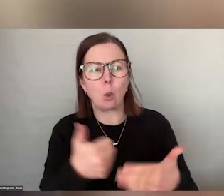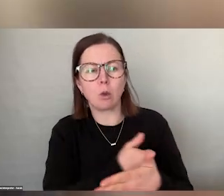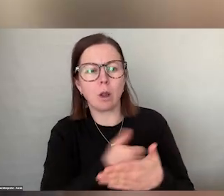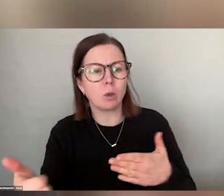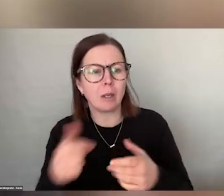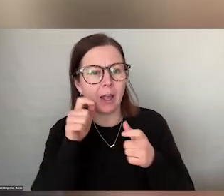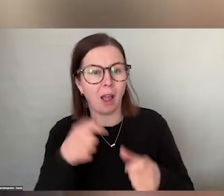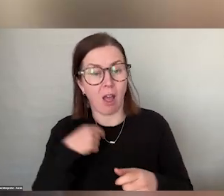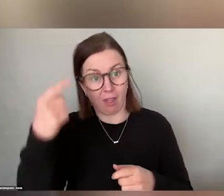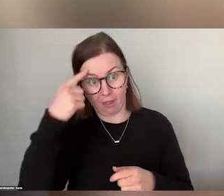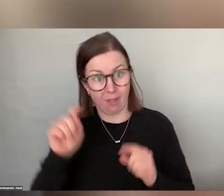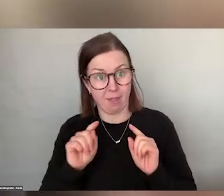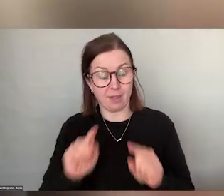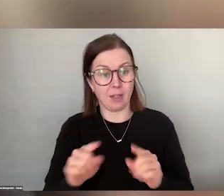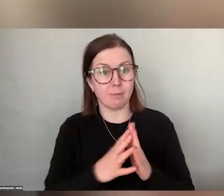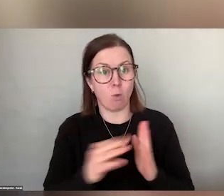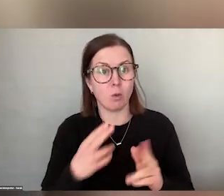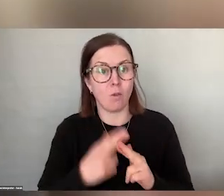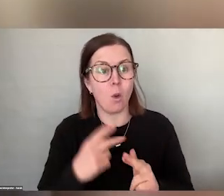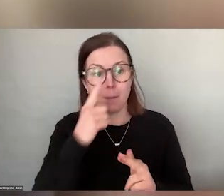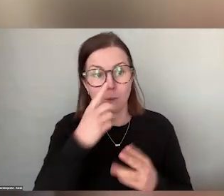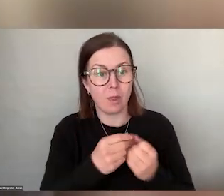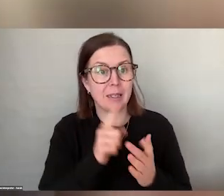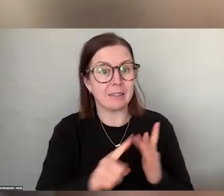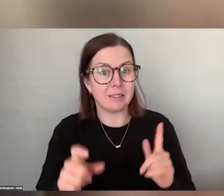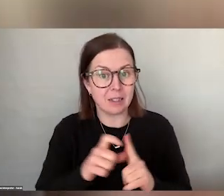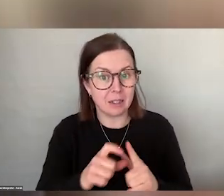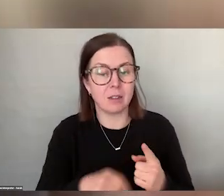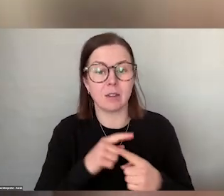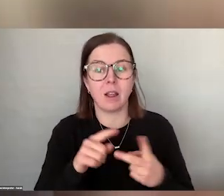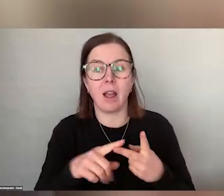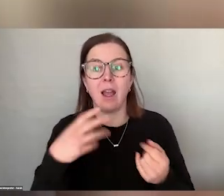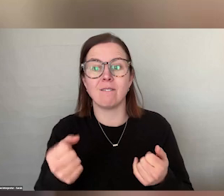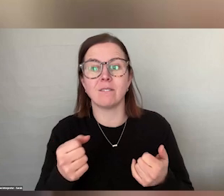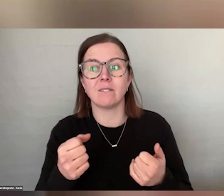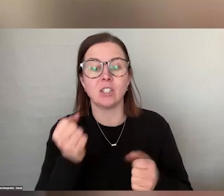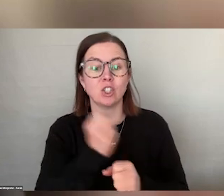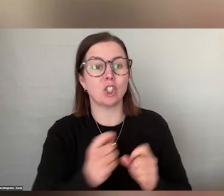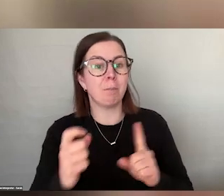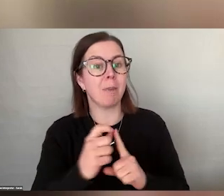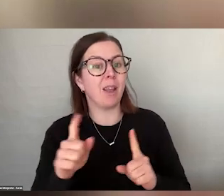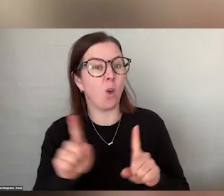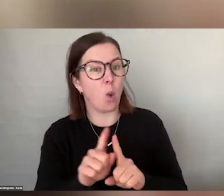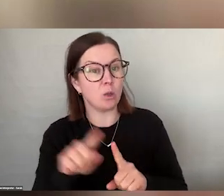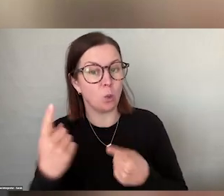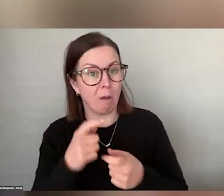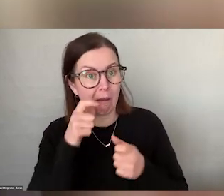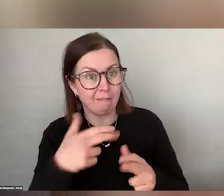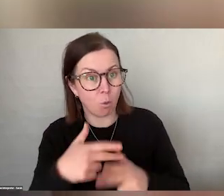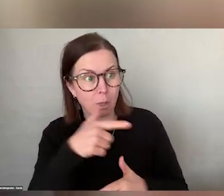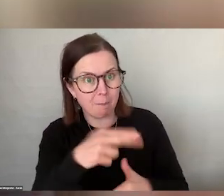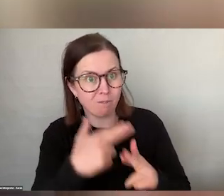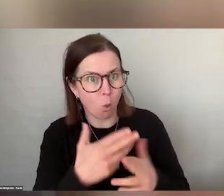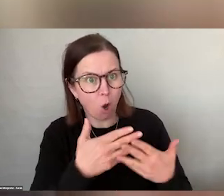model for people with intellectual disability, having a general practice that cares for them over the long